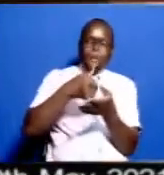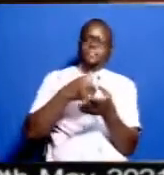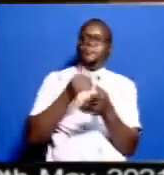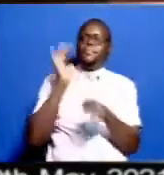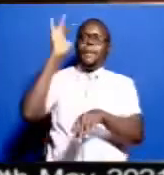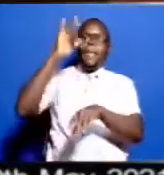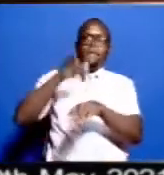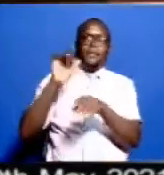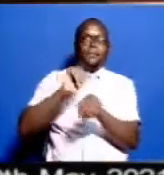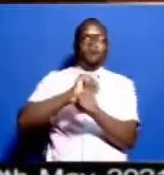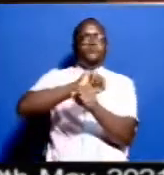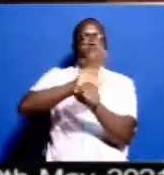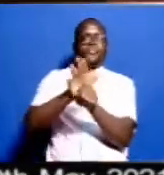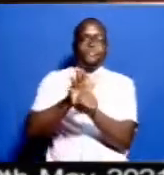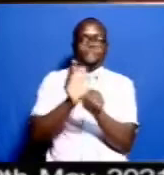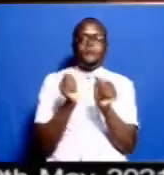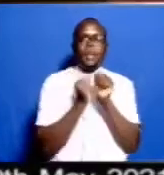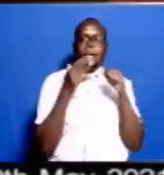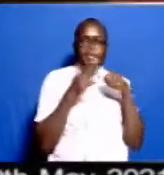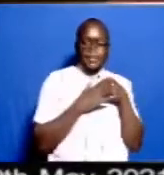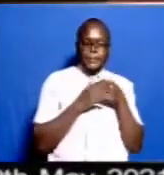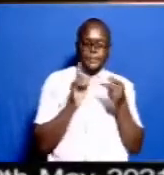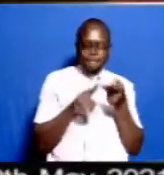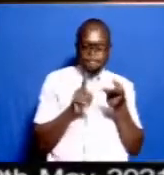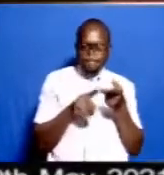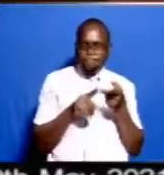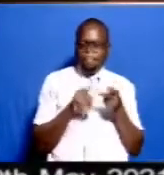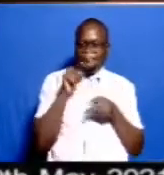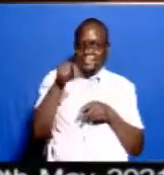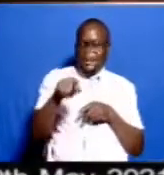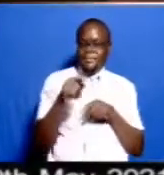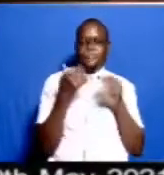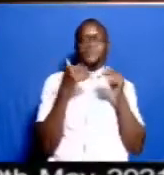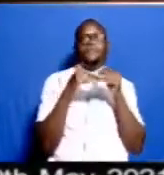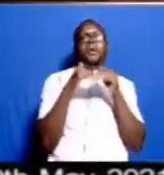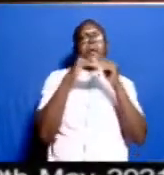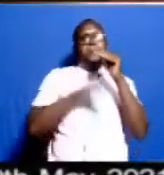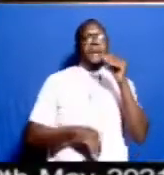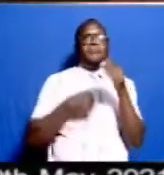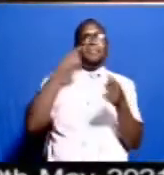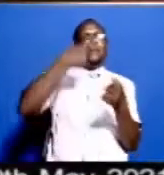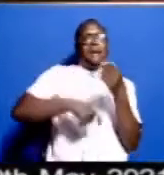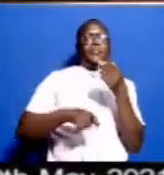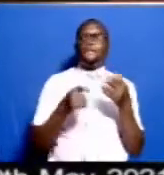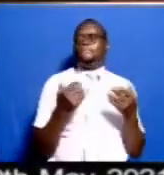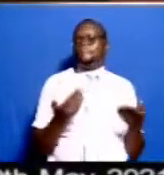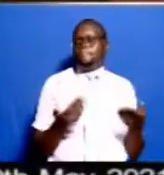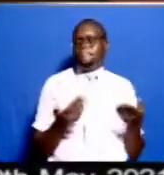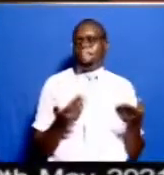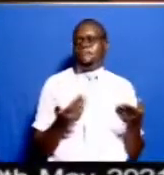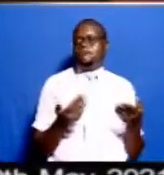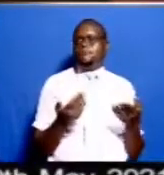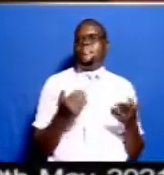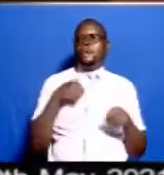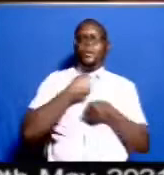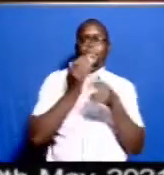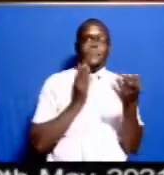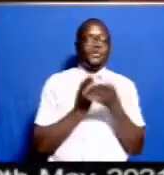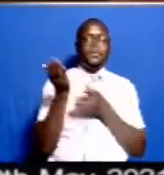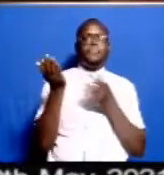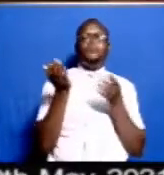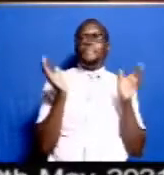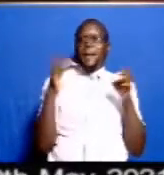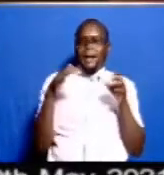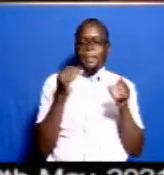the COVID-19 pandemic and the fact that this minimum tax would actually render the company's